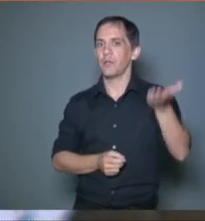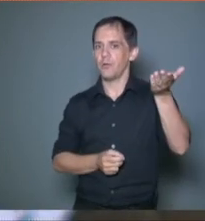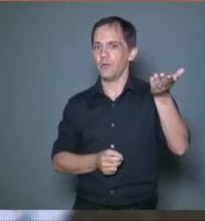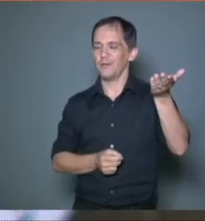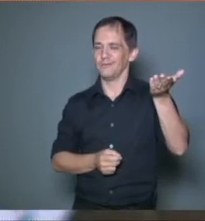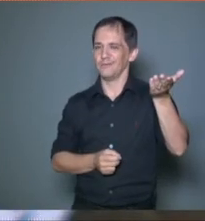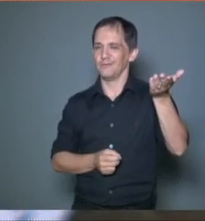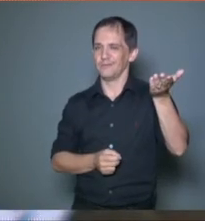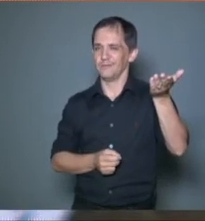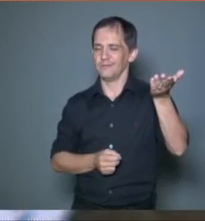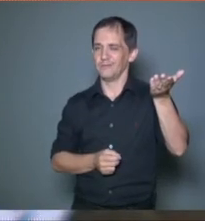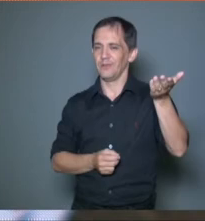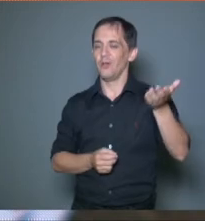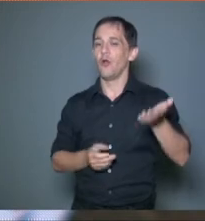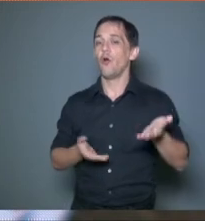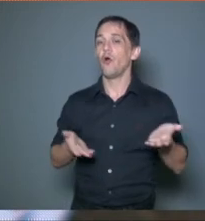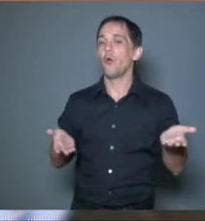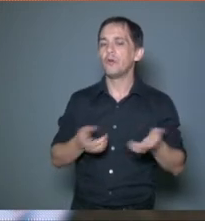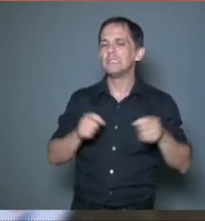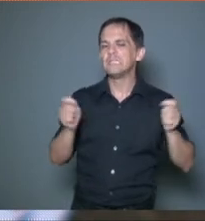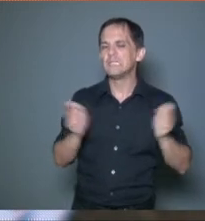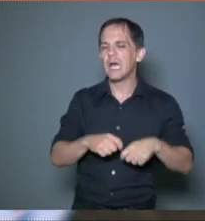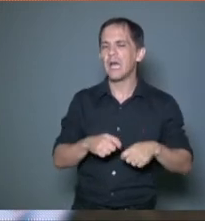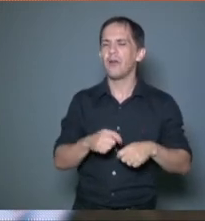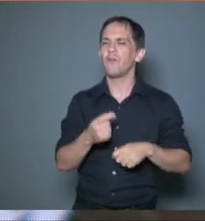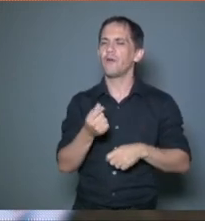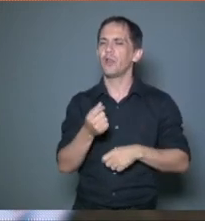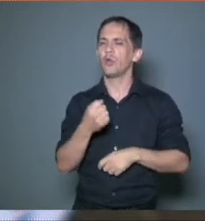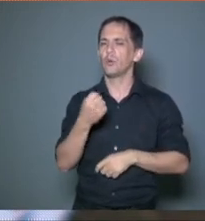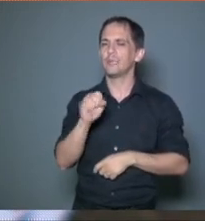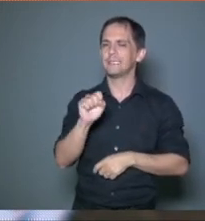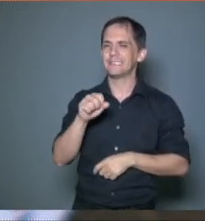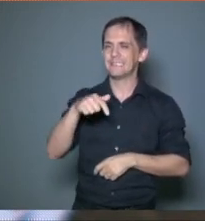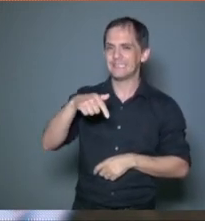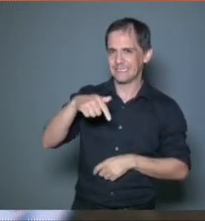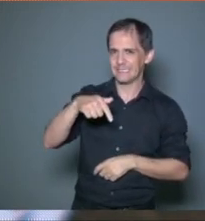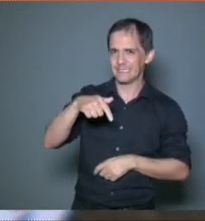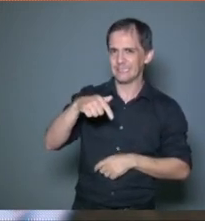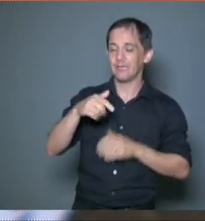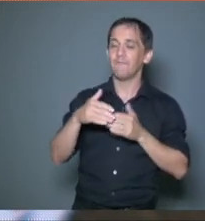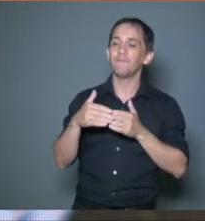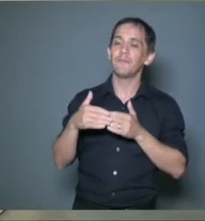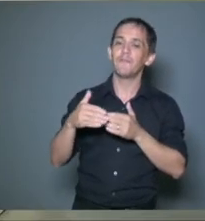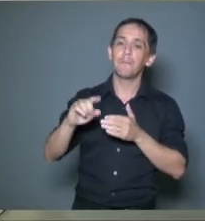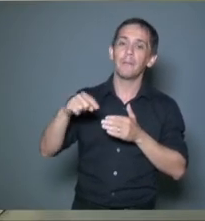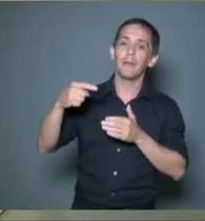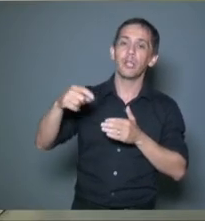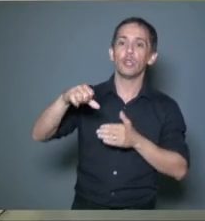at 84, 85 cents 1 month ago. Maybe today we might get 87 and soon 90.